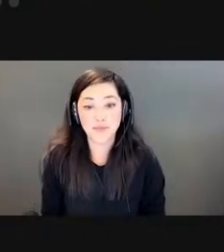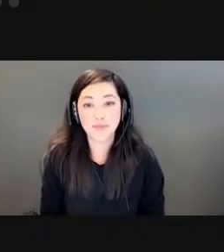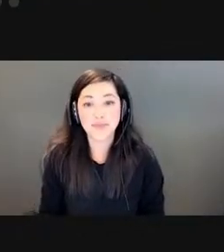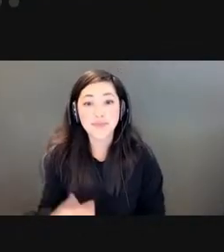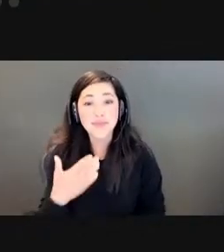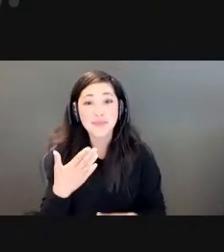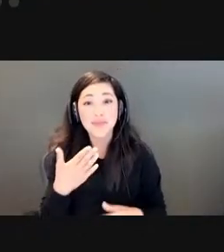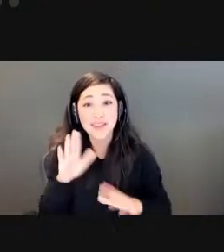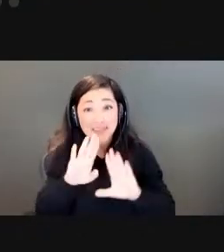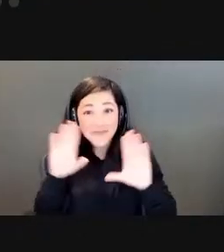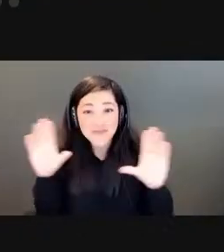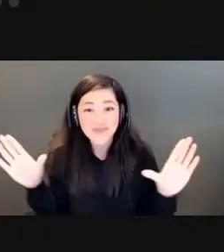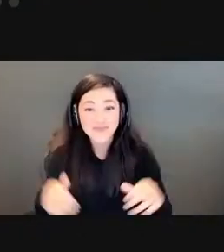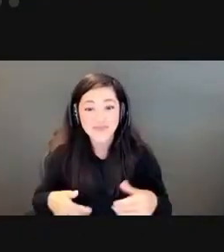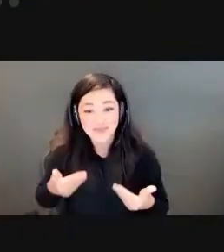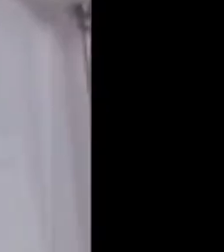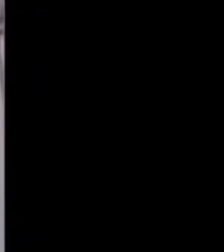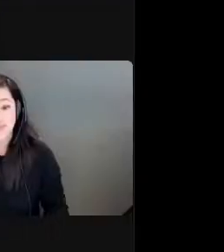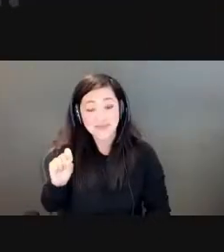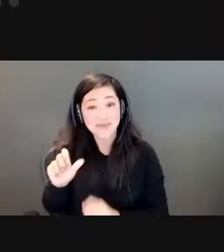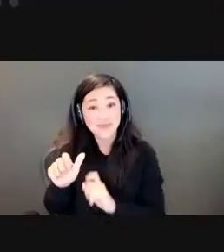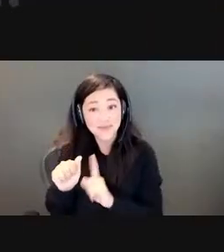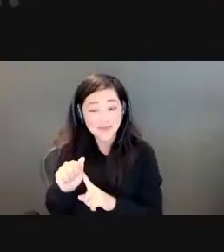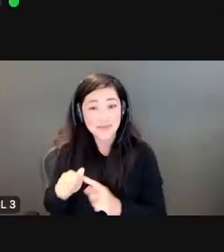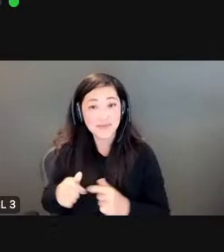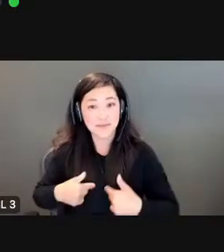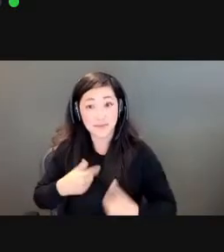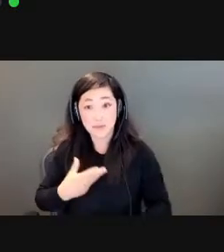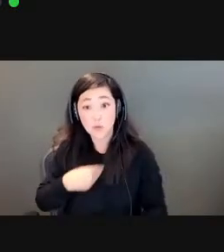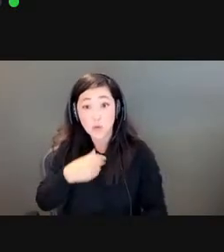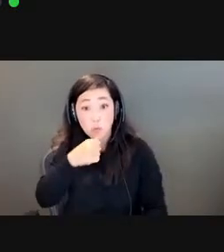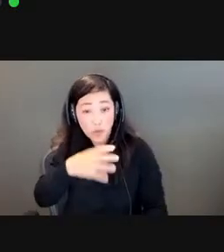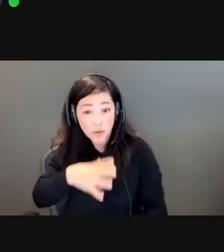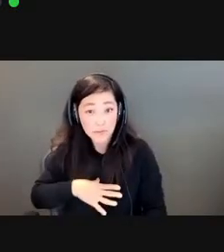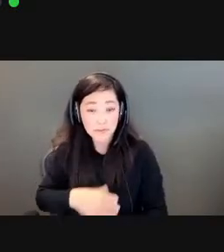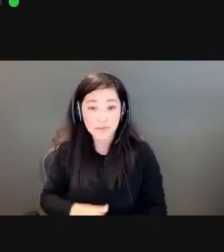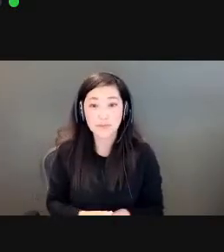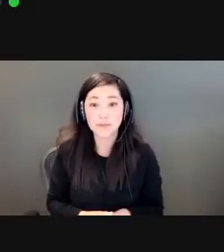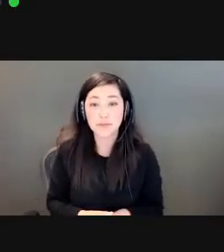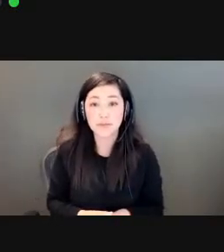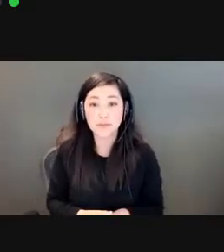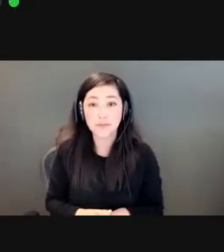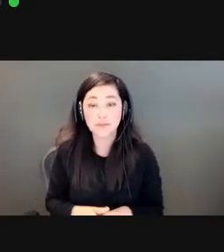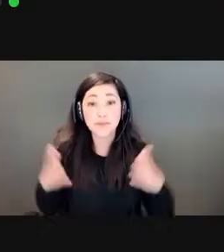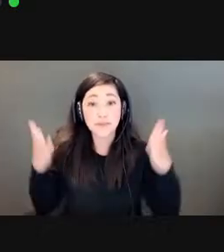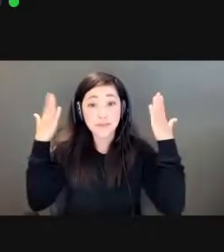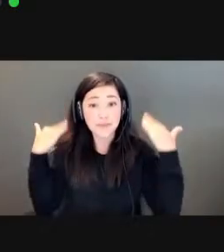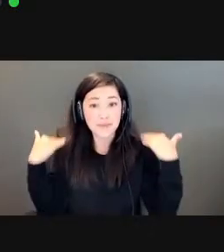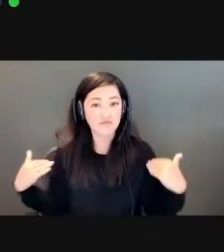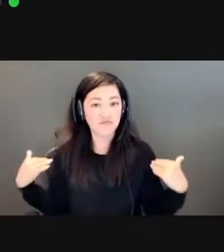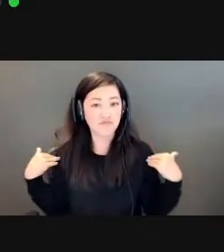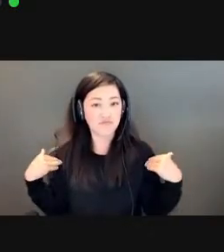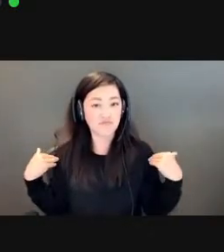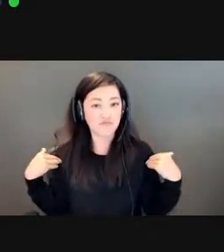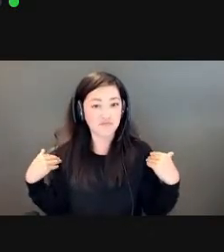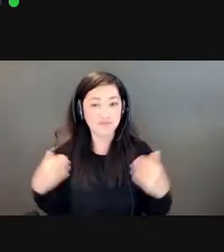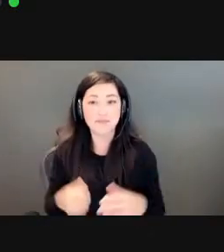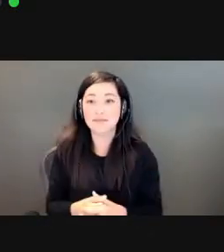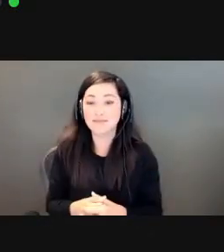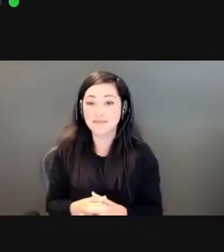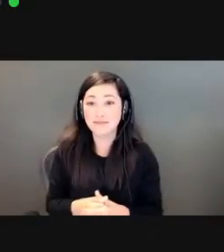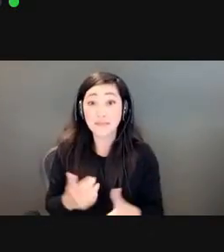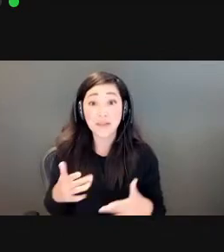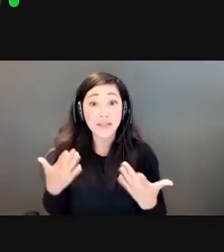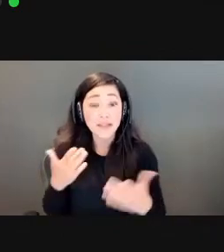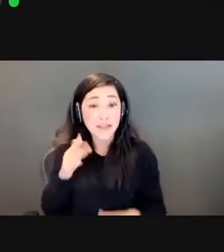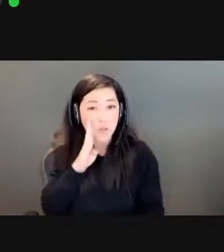Good day, everybody. My name is Lisa. I am a white female with hair just below my shoulders. It's